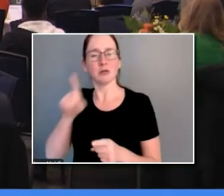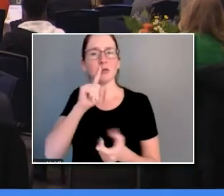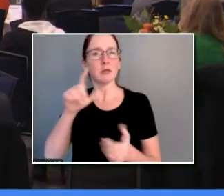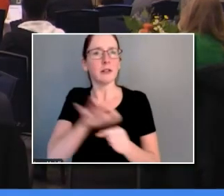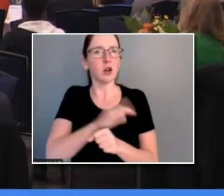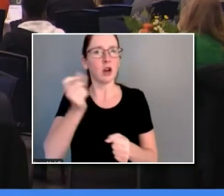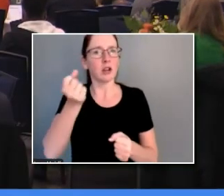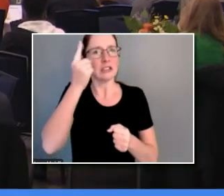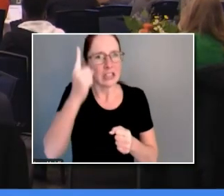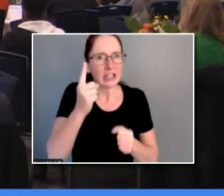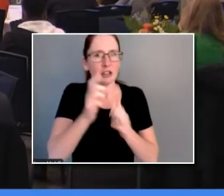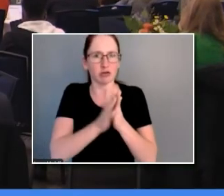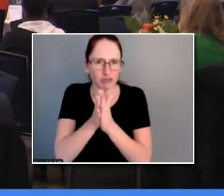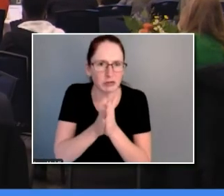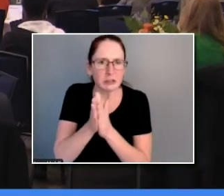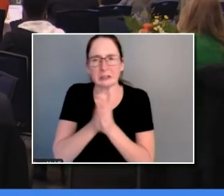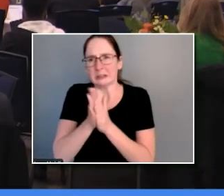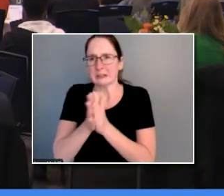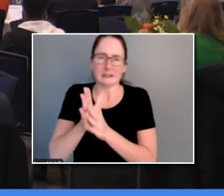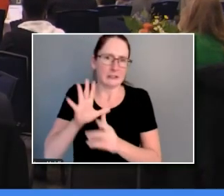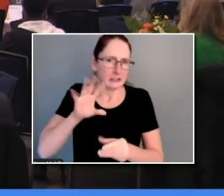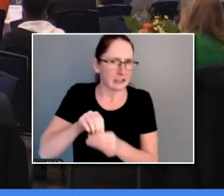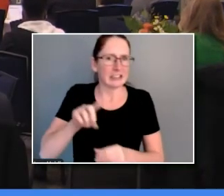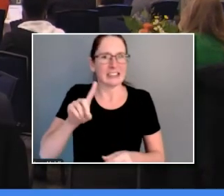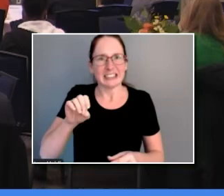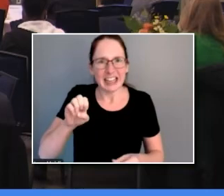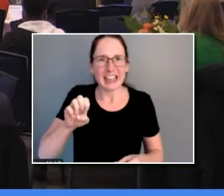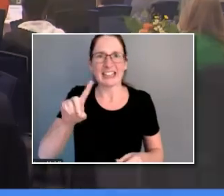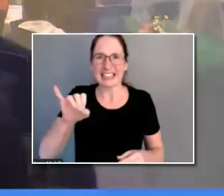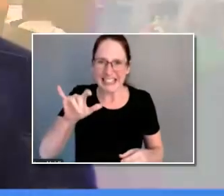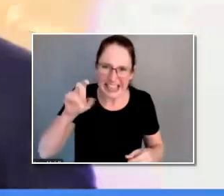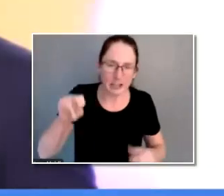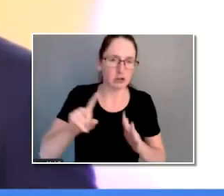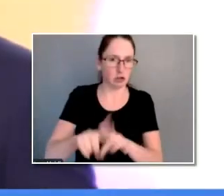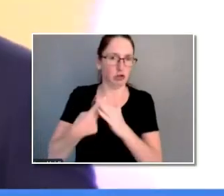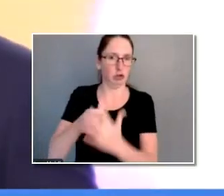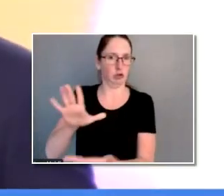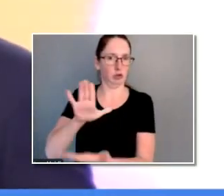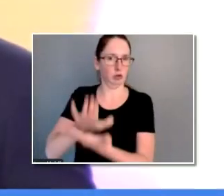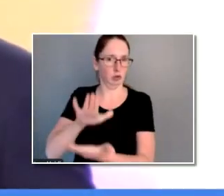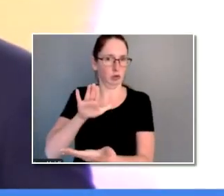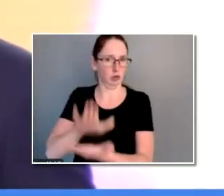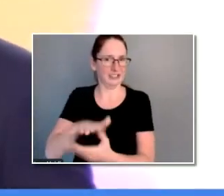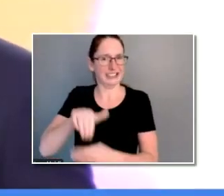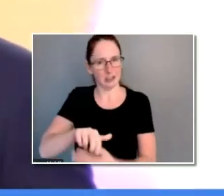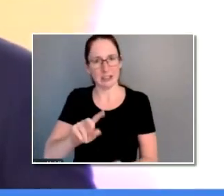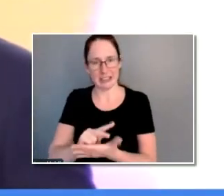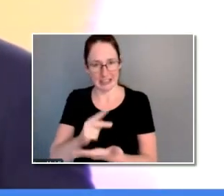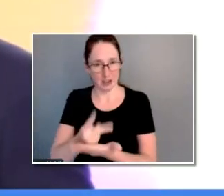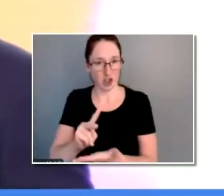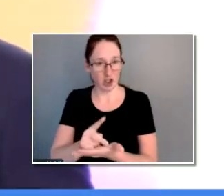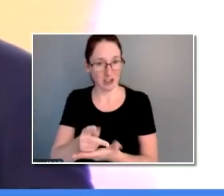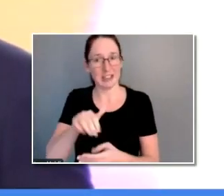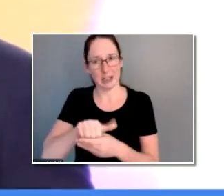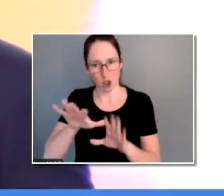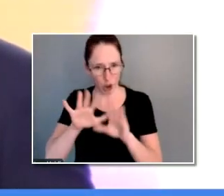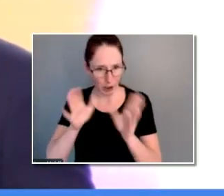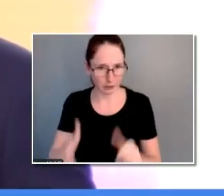the drive and dedication that she had to start her school in a kitchen in her